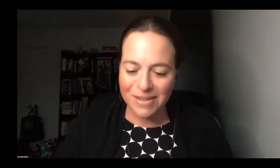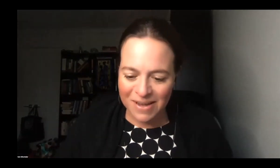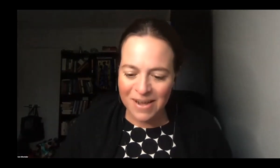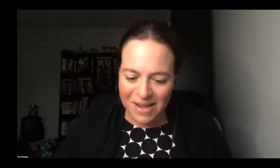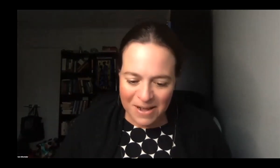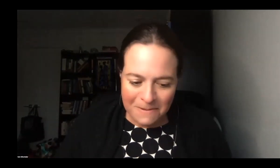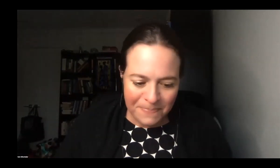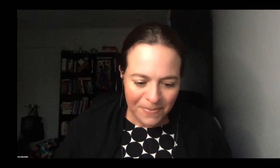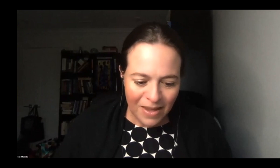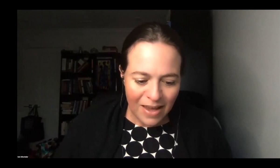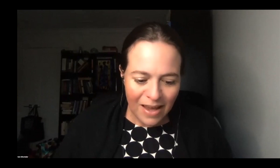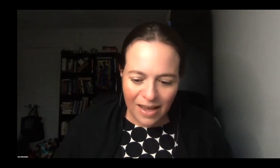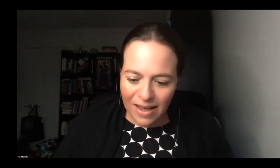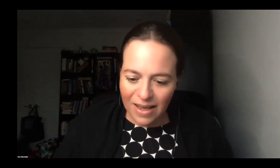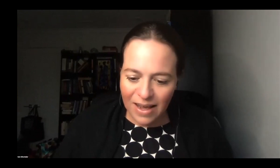years.